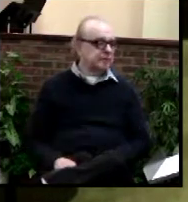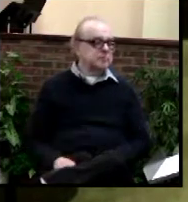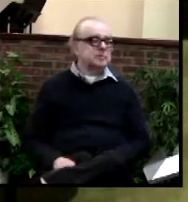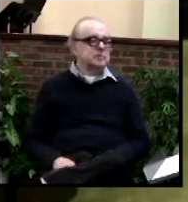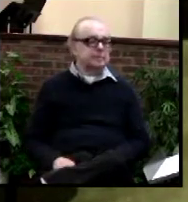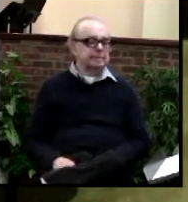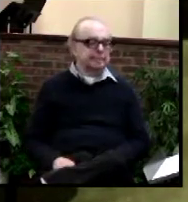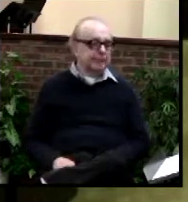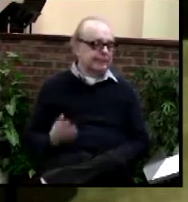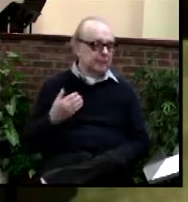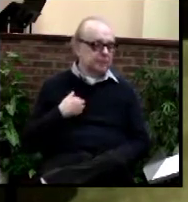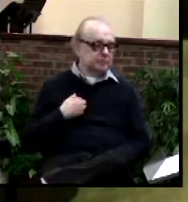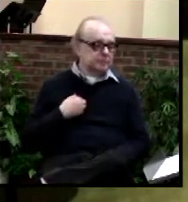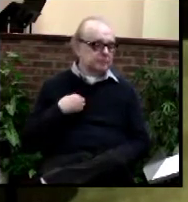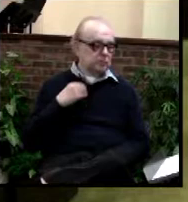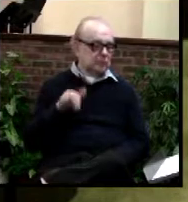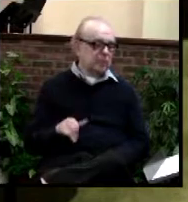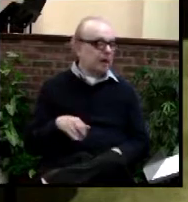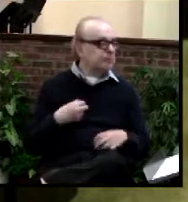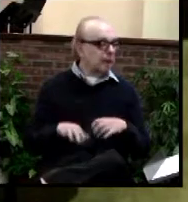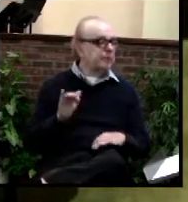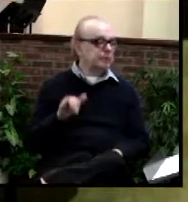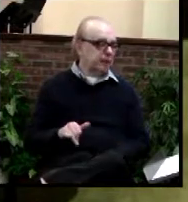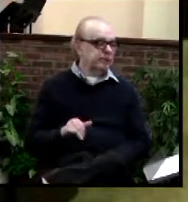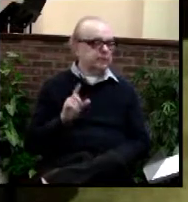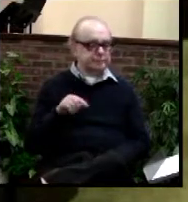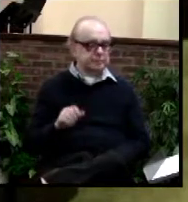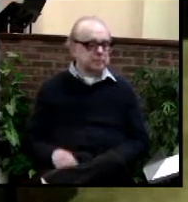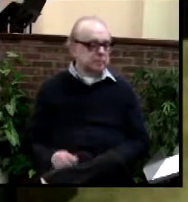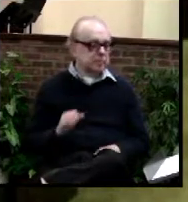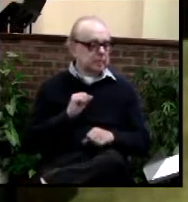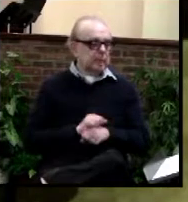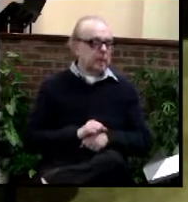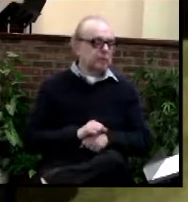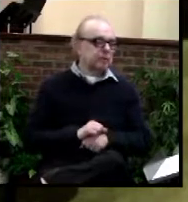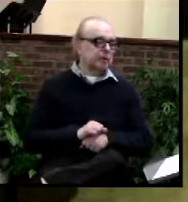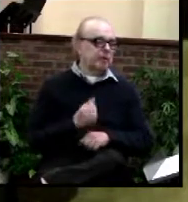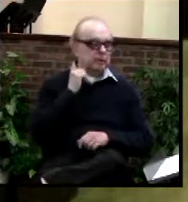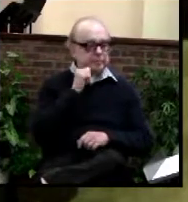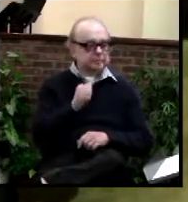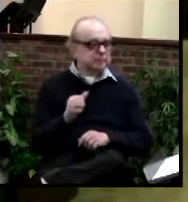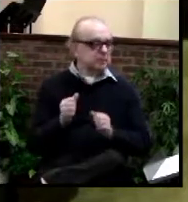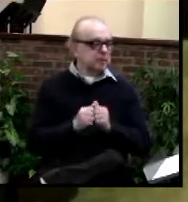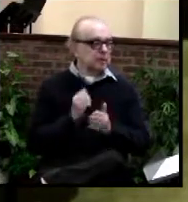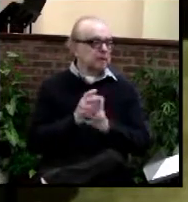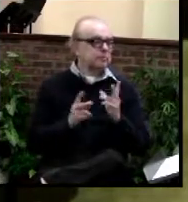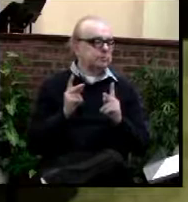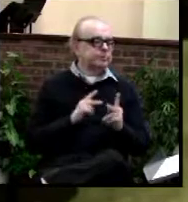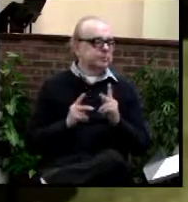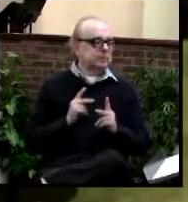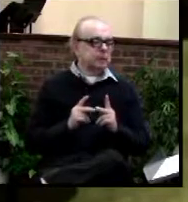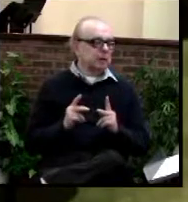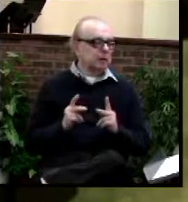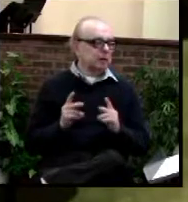Do I still have issues? Yes. I work every day with some people who have no clue